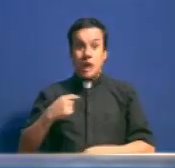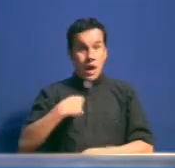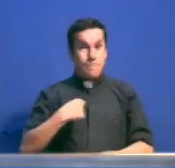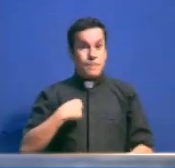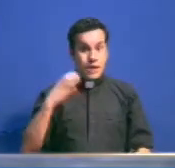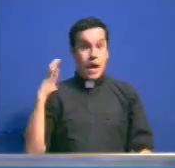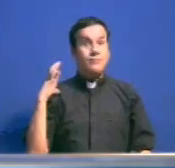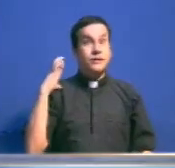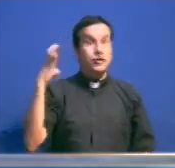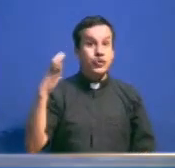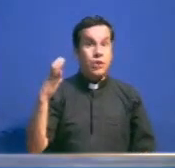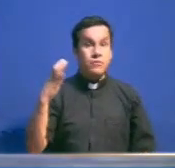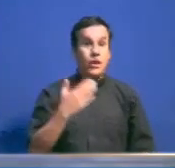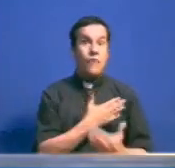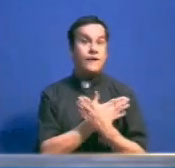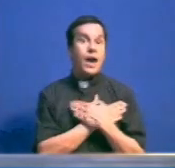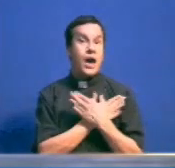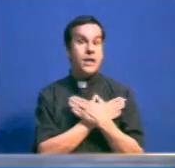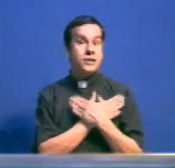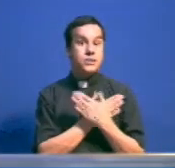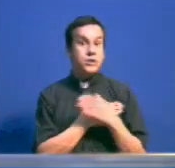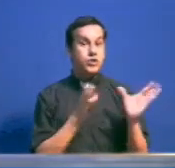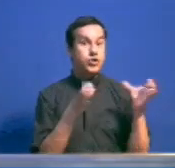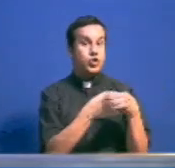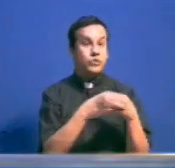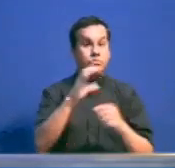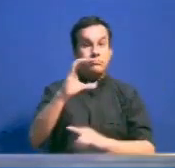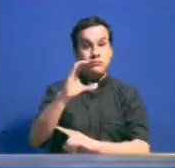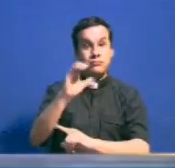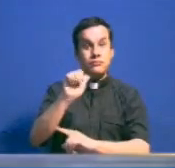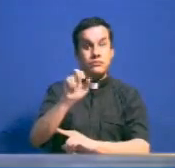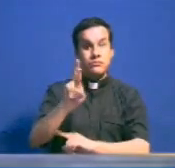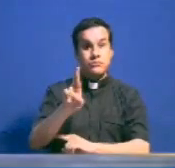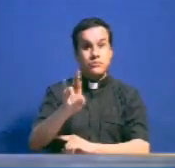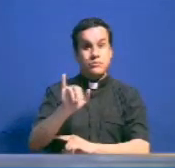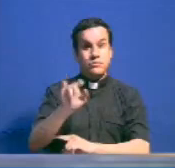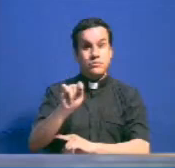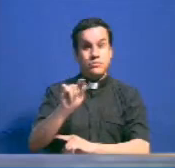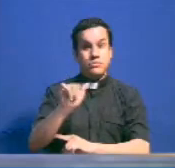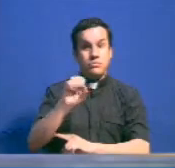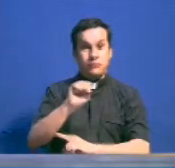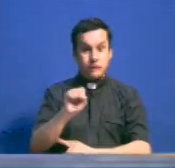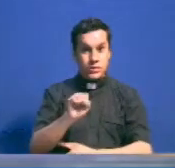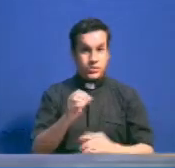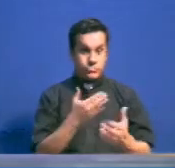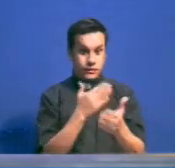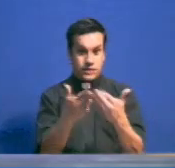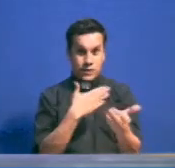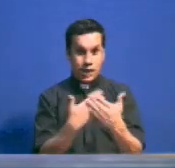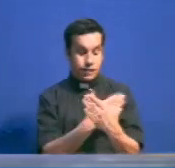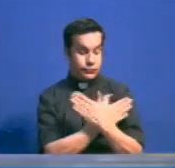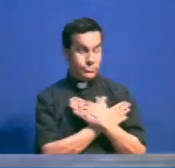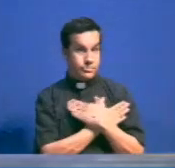Caritas Kenya fraternity, which every diocese has a Caritas office like